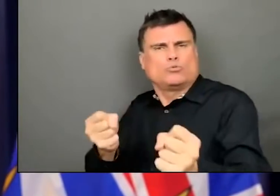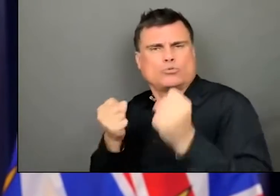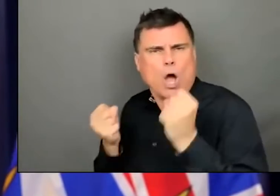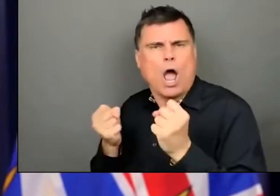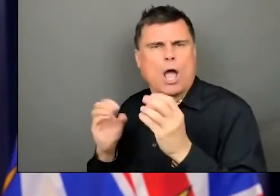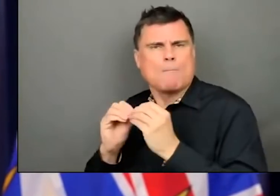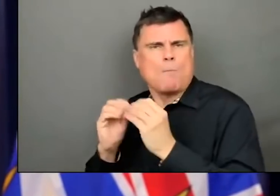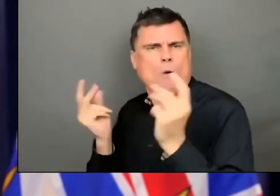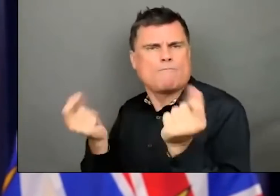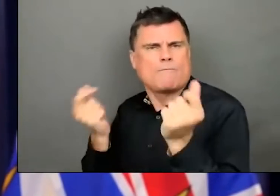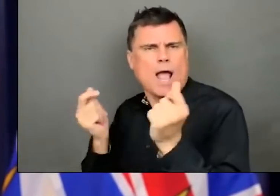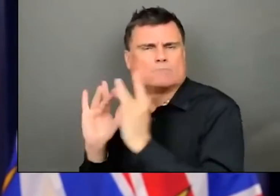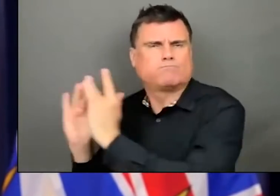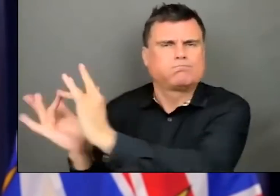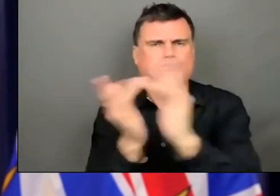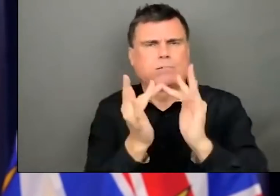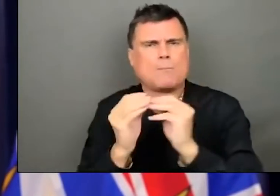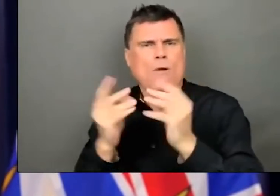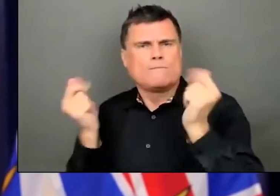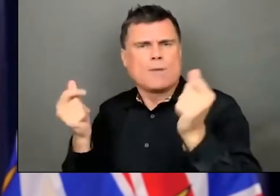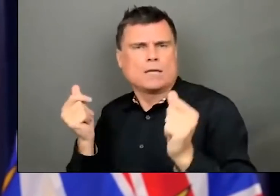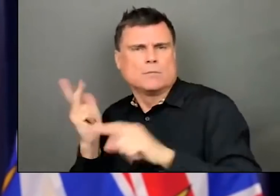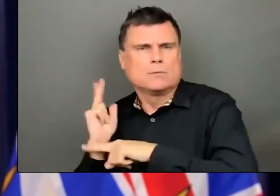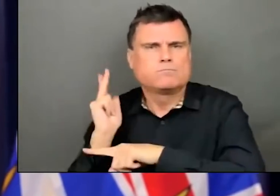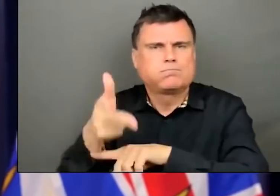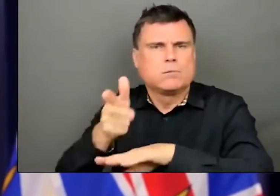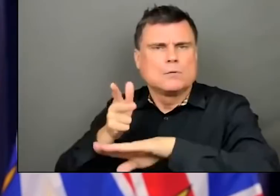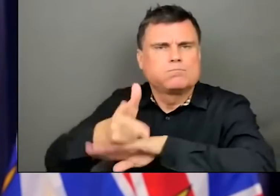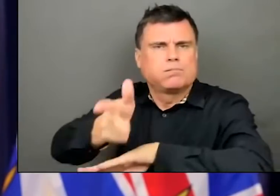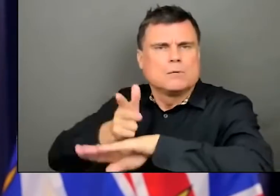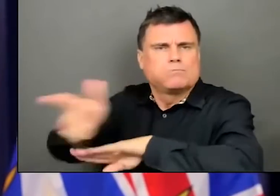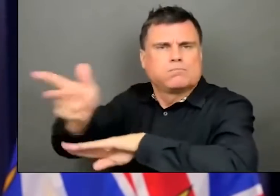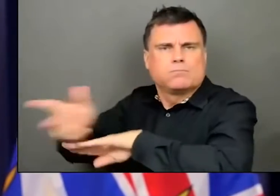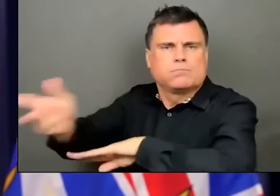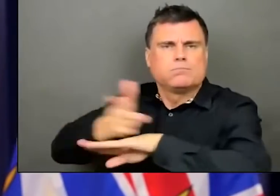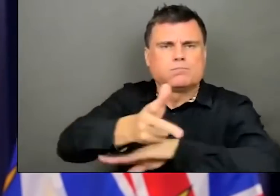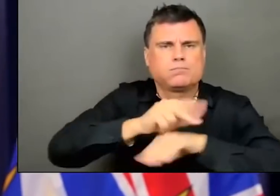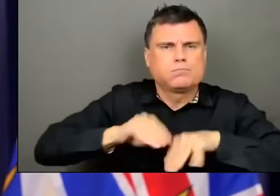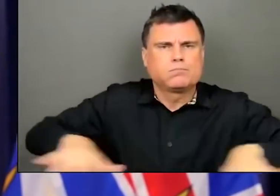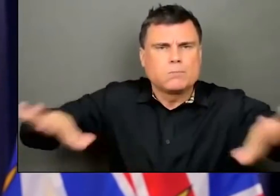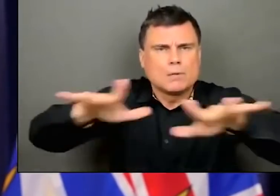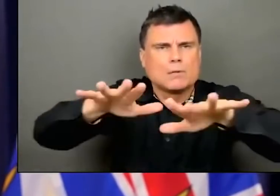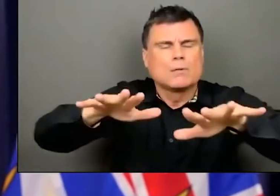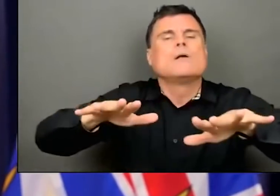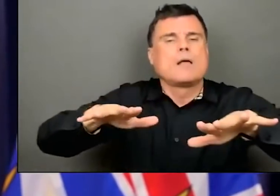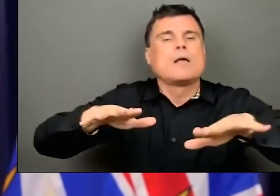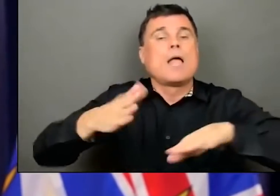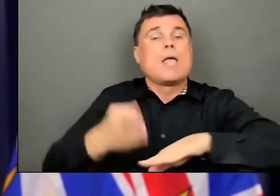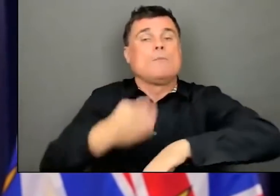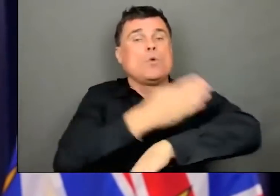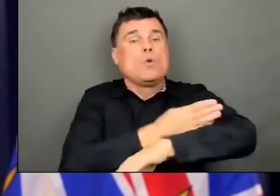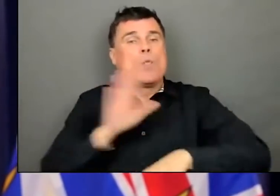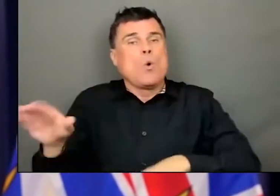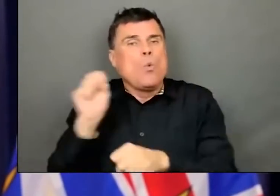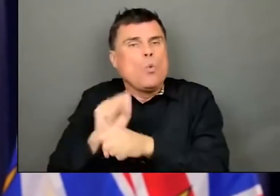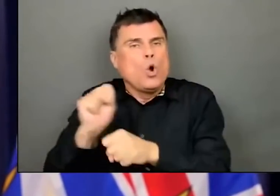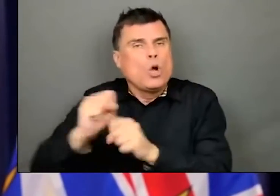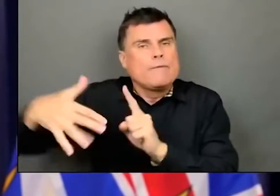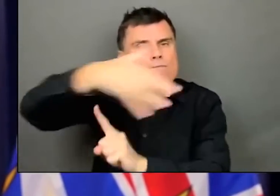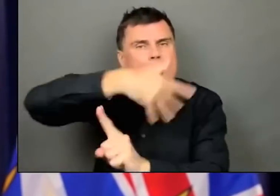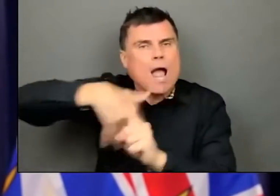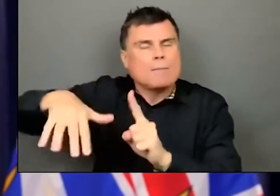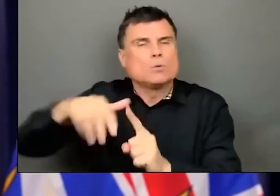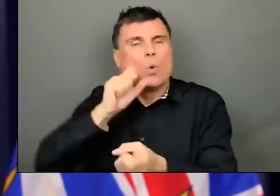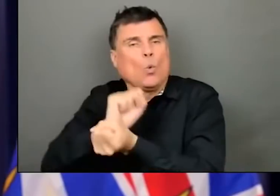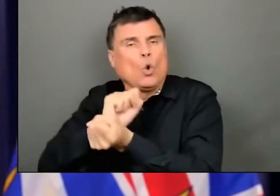It's a better place to work for paramedics and dispatchers that can meet changing demands and needs. From